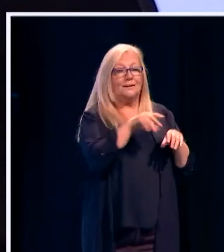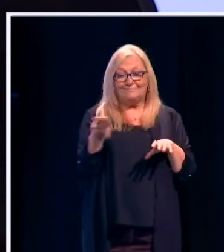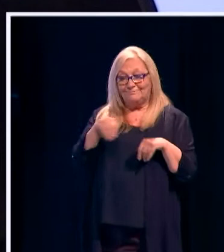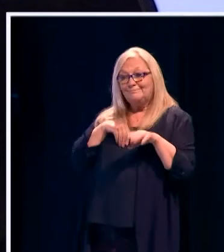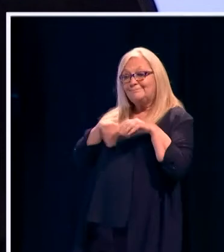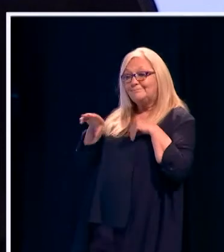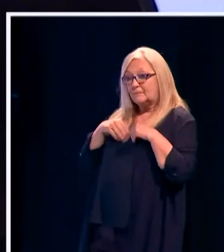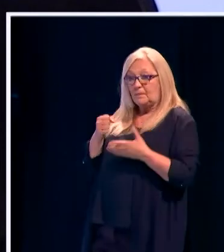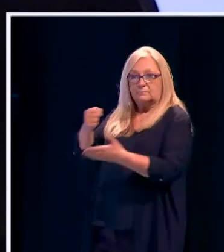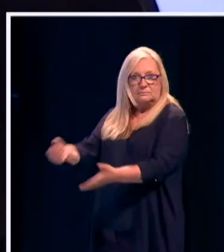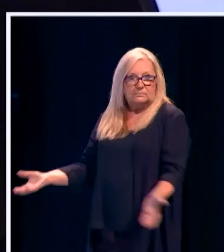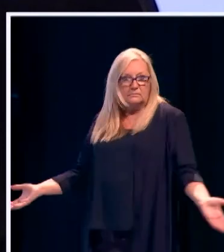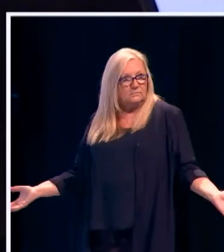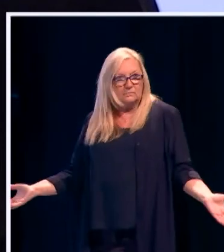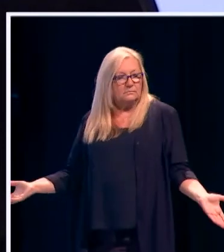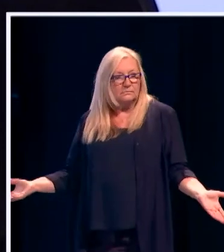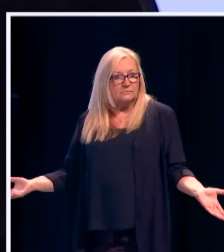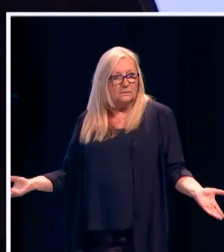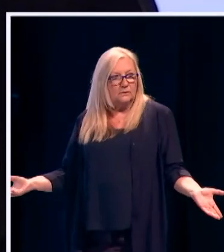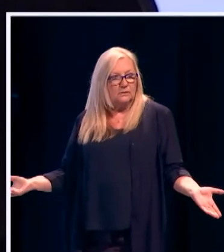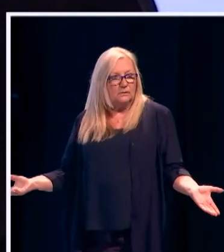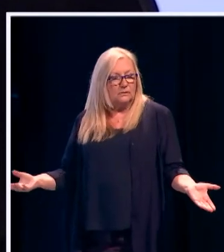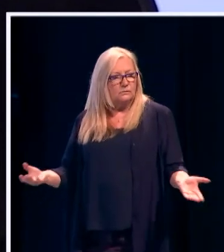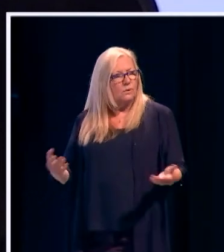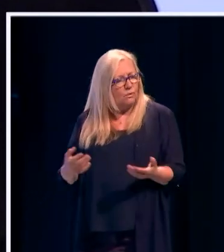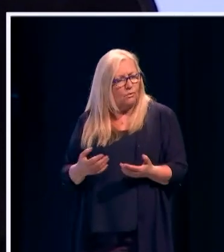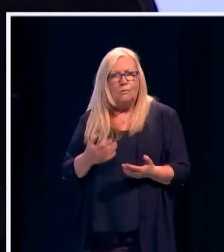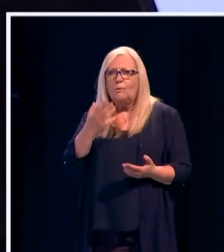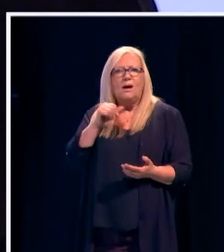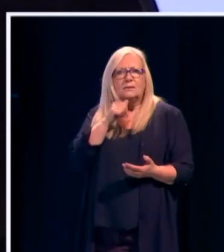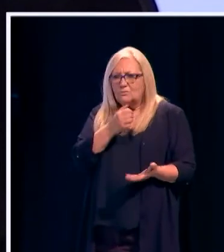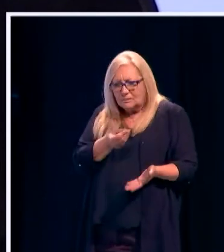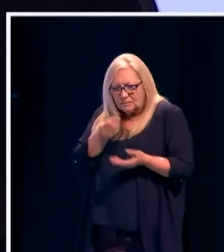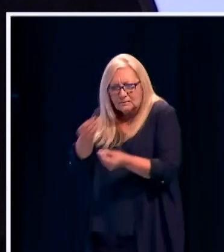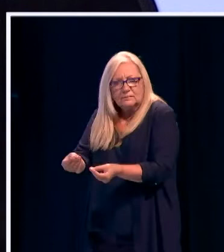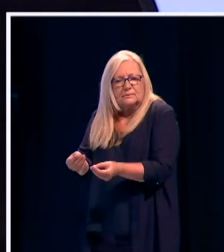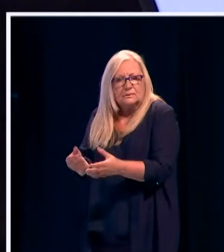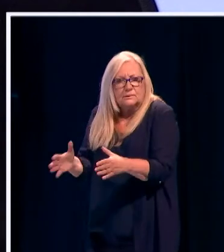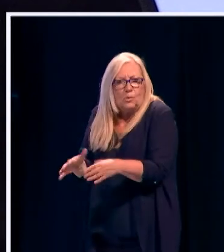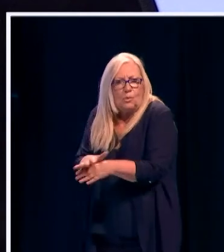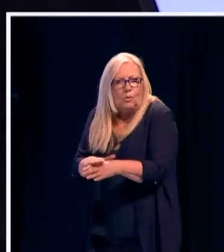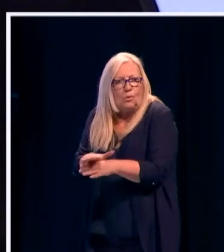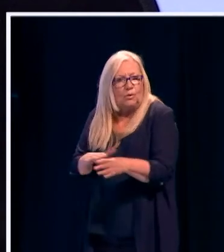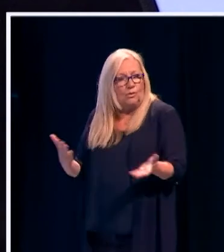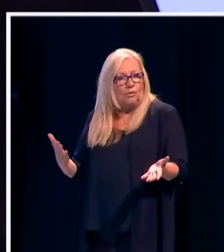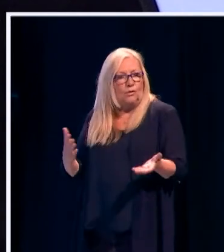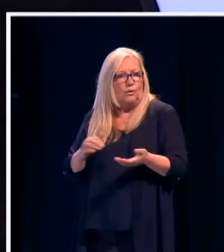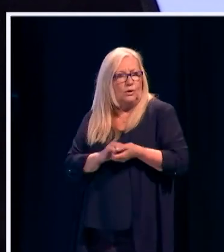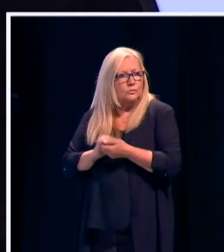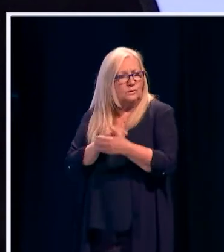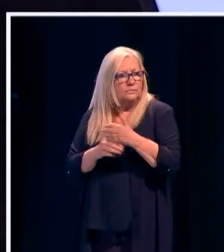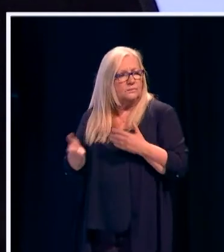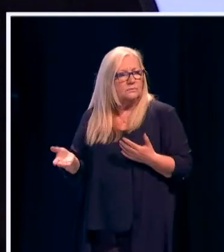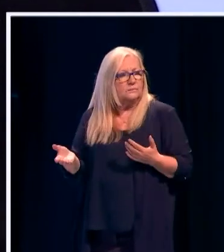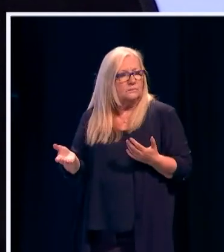work, they are working through the DPOs. Why not donors is funding to direct to the DPOs? So it is